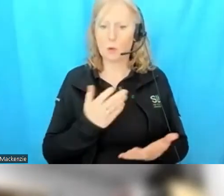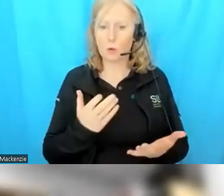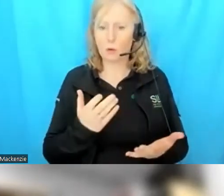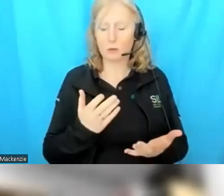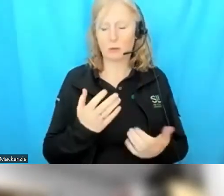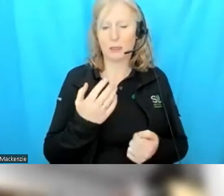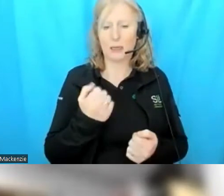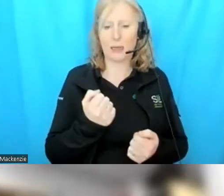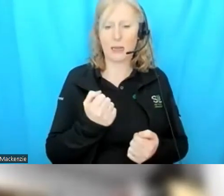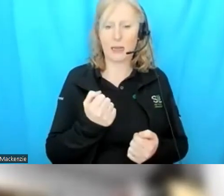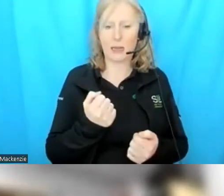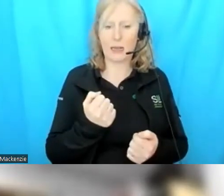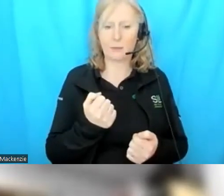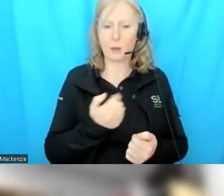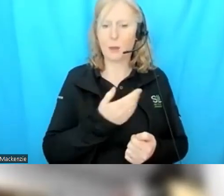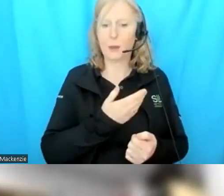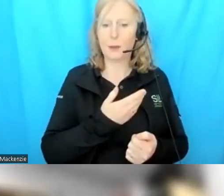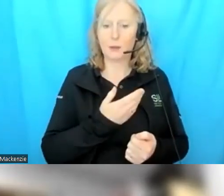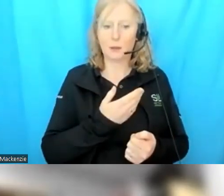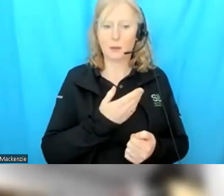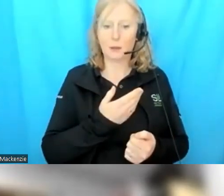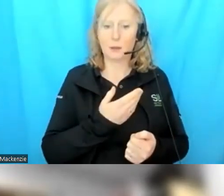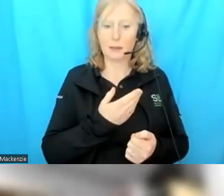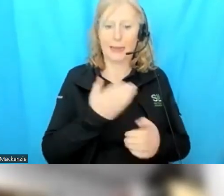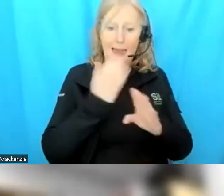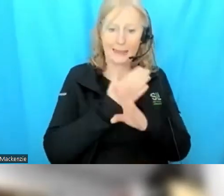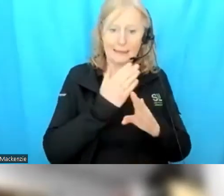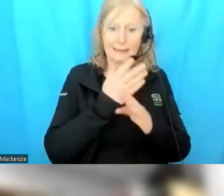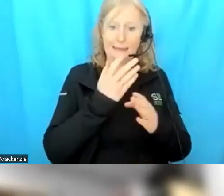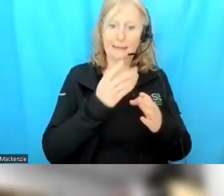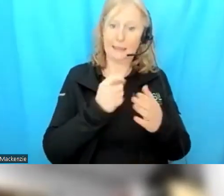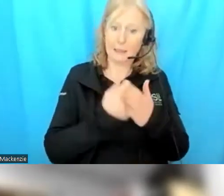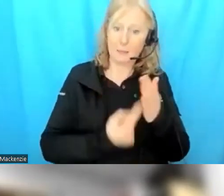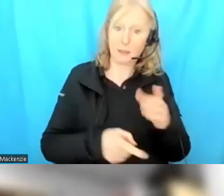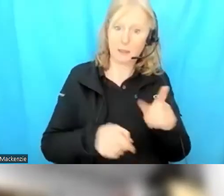of non-visible disabilities, hidden disabilities as well.